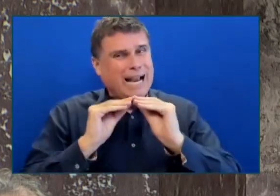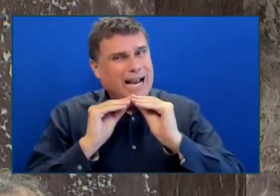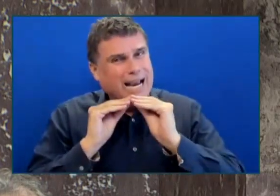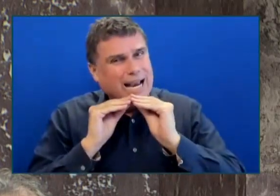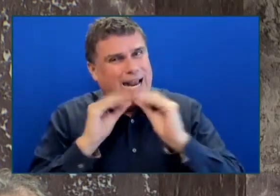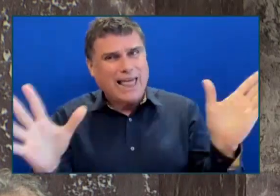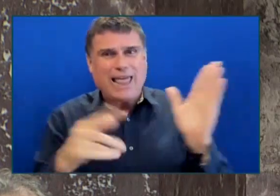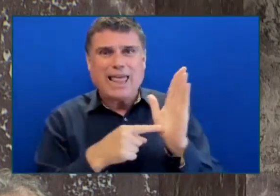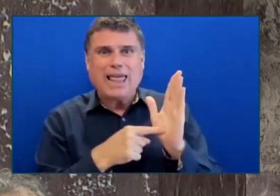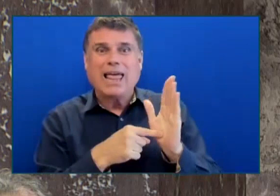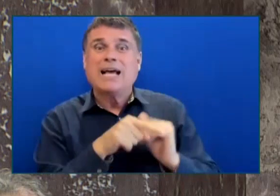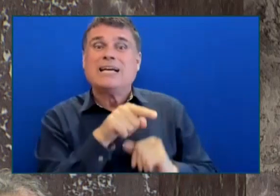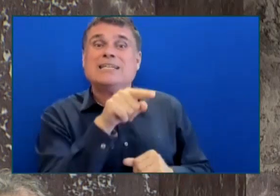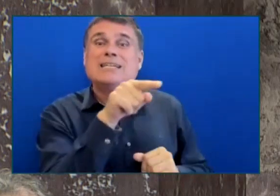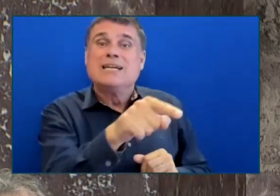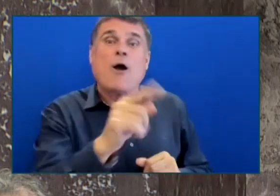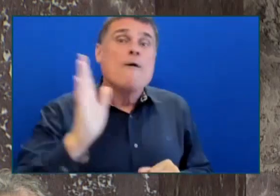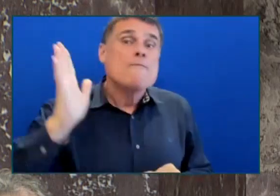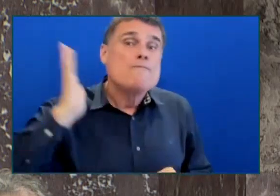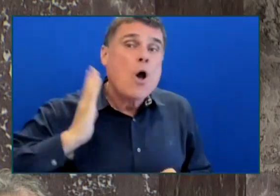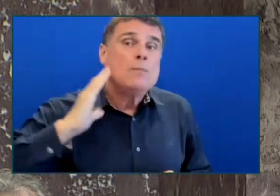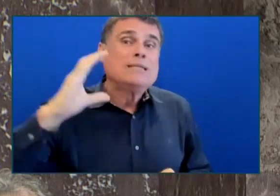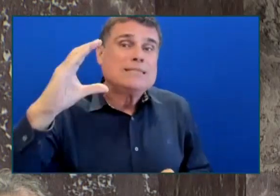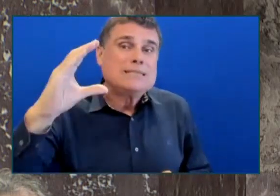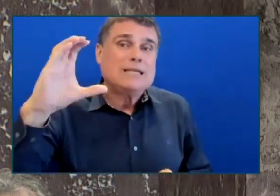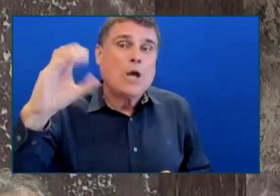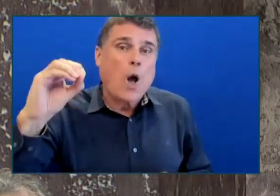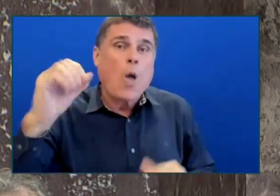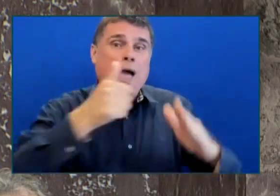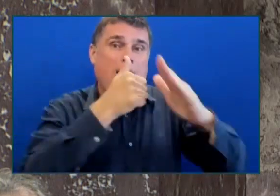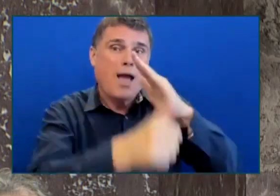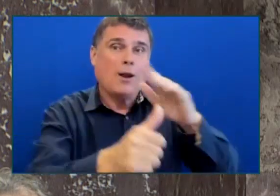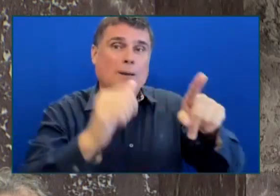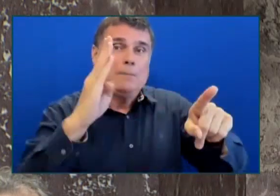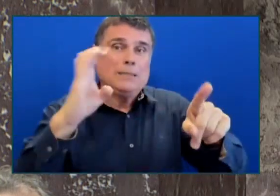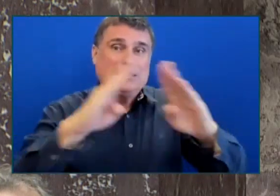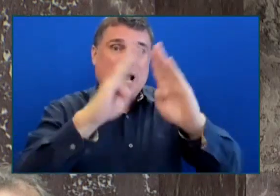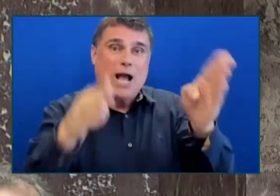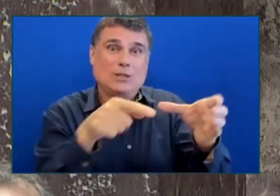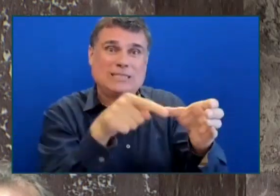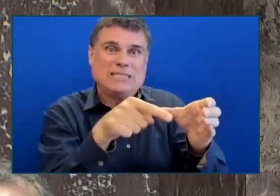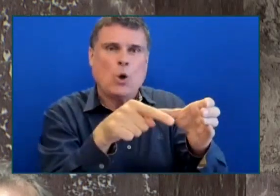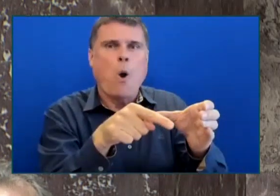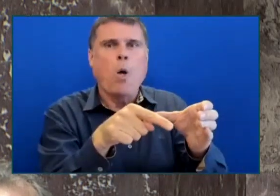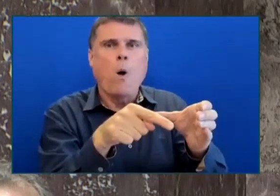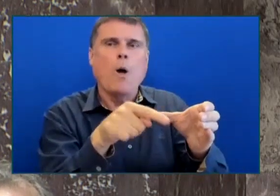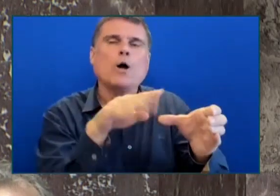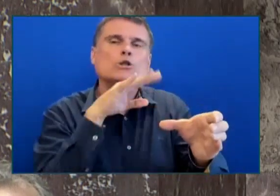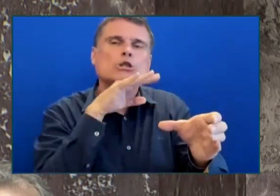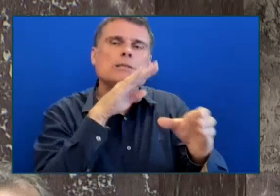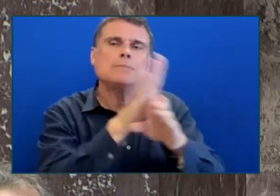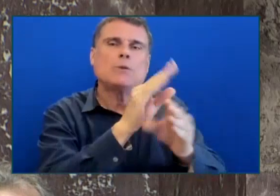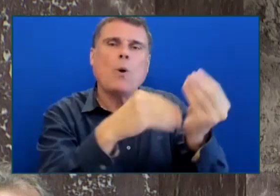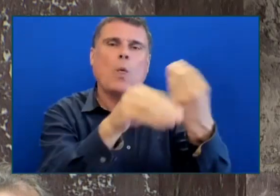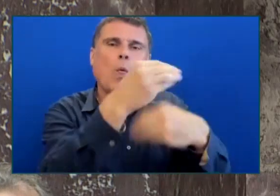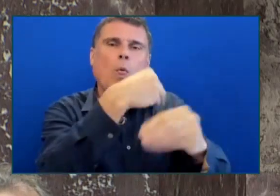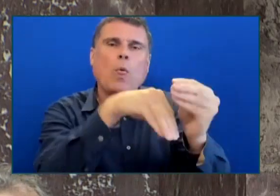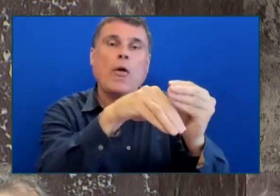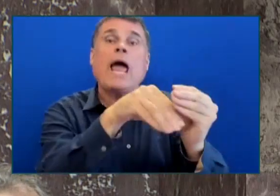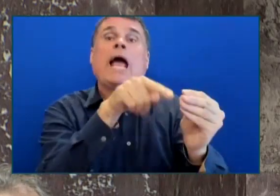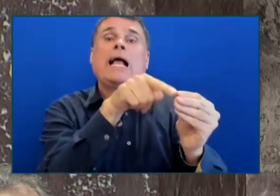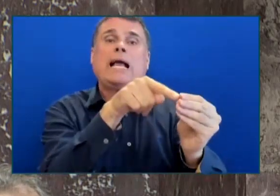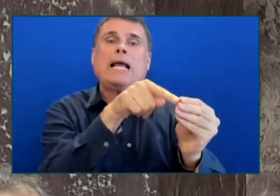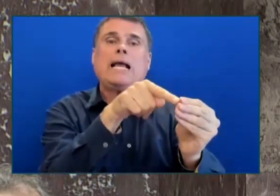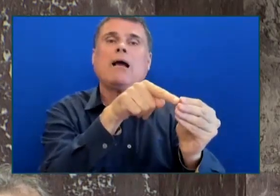Housing, went out of his way to direct staff to direct reward contracts to his spouse's